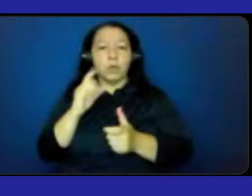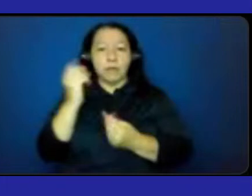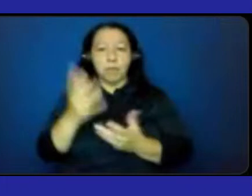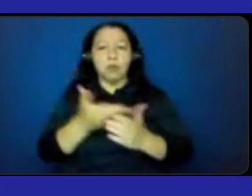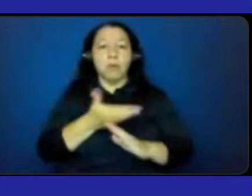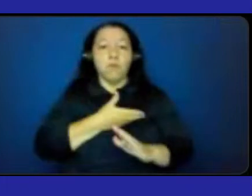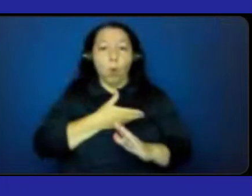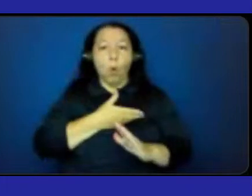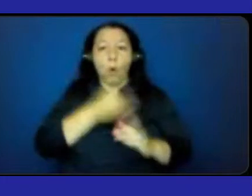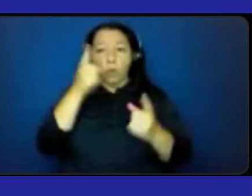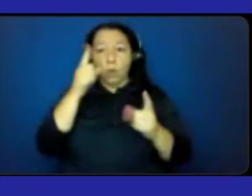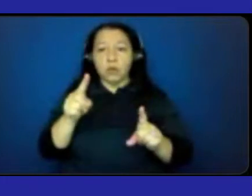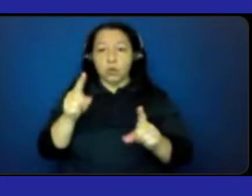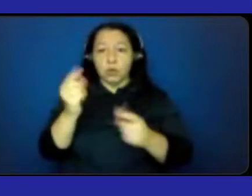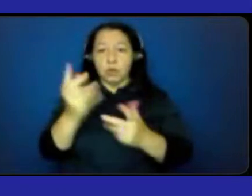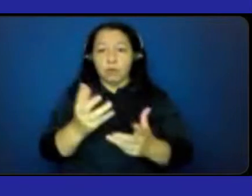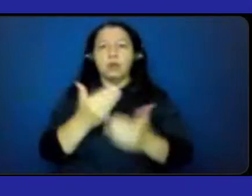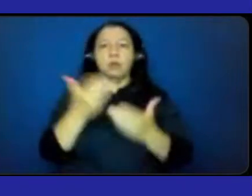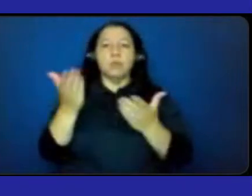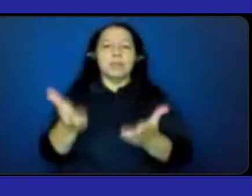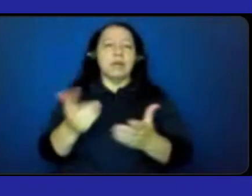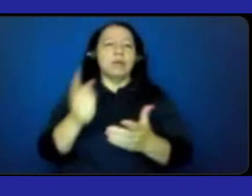are presented to the entire board.